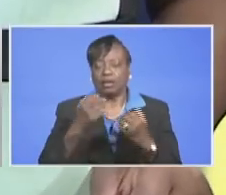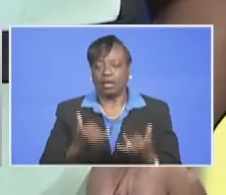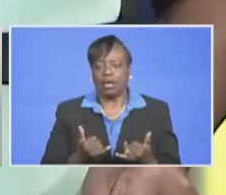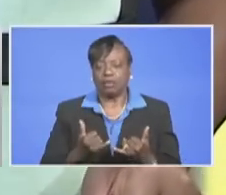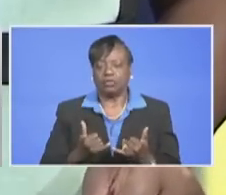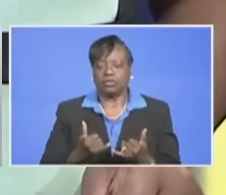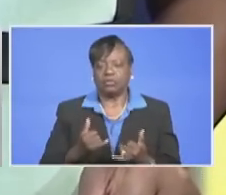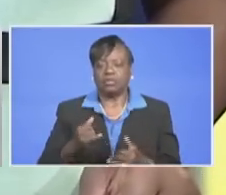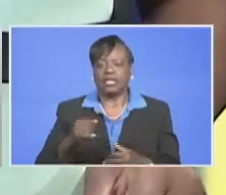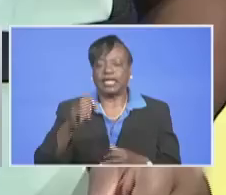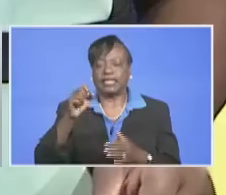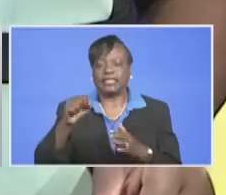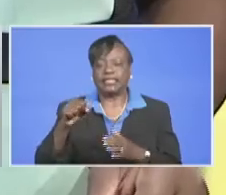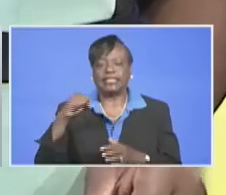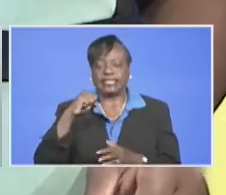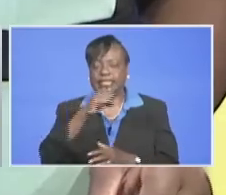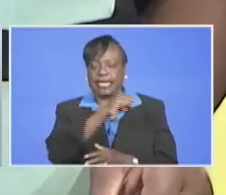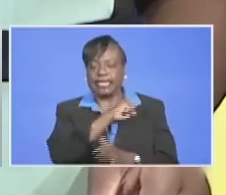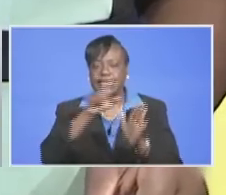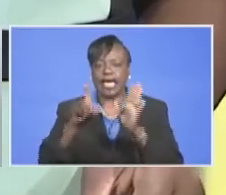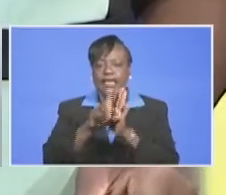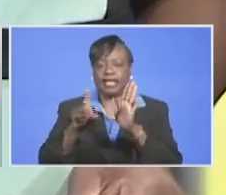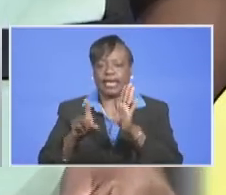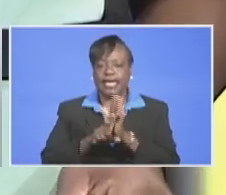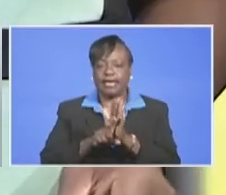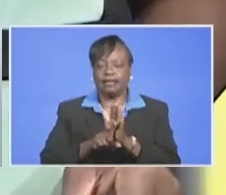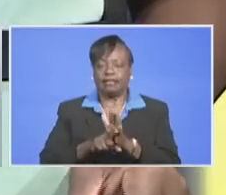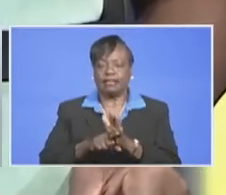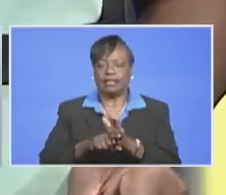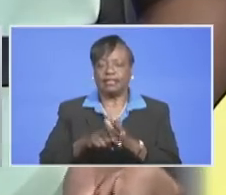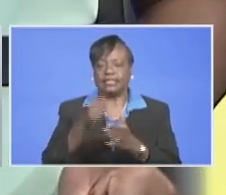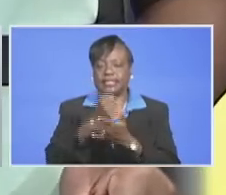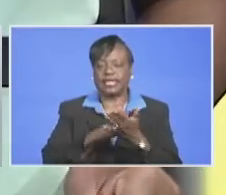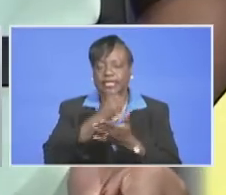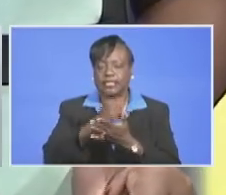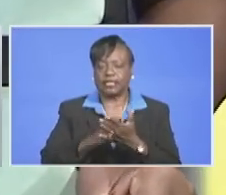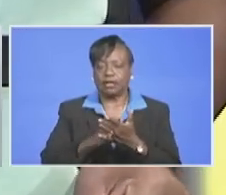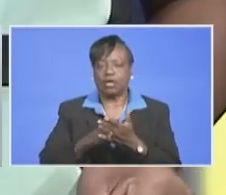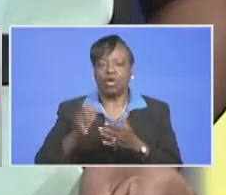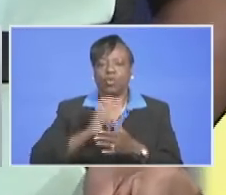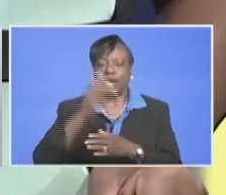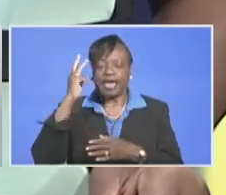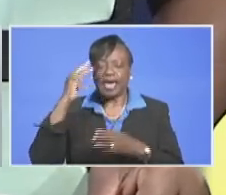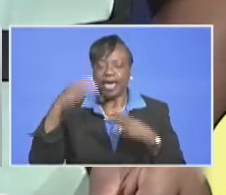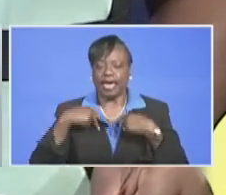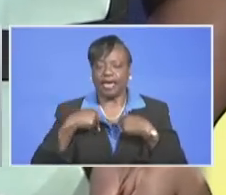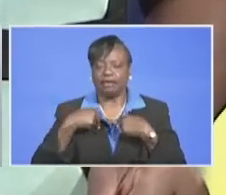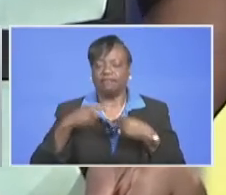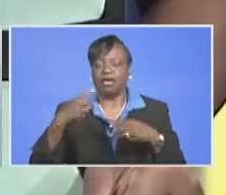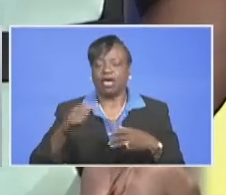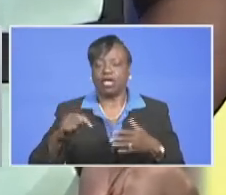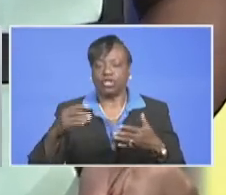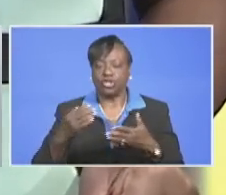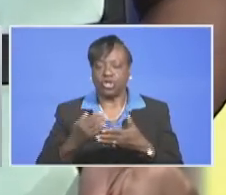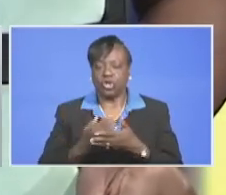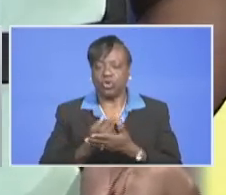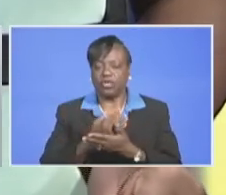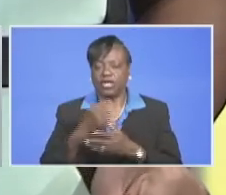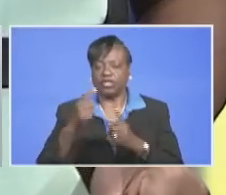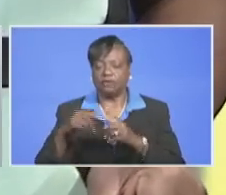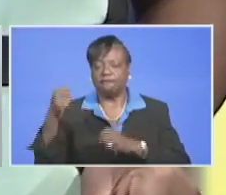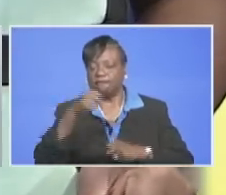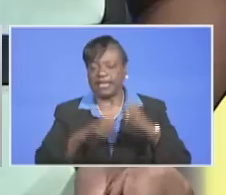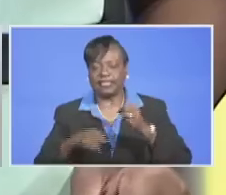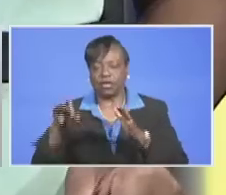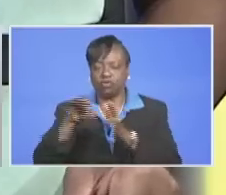to the upper chamber, as the legal sector will now be armed with a new piece of legislation to fight crime at another level. The Interception of Communications bill has made